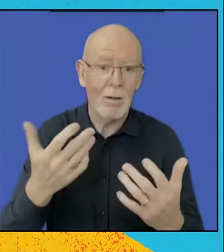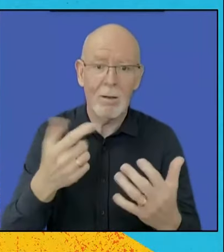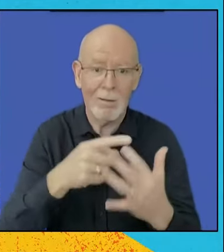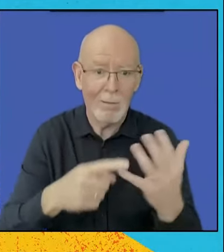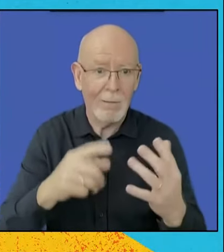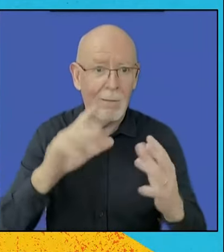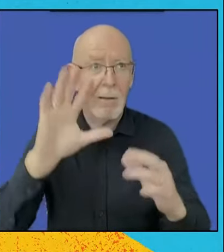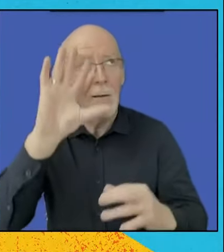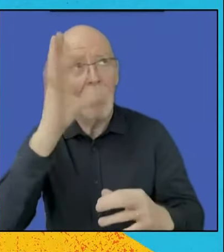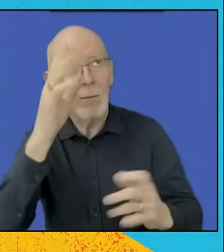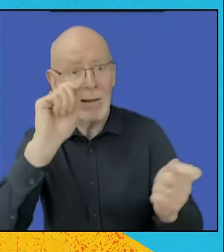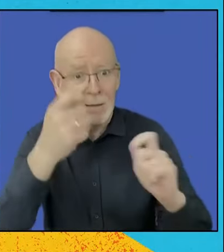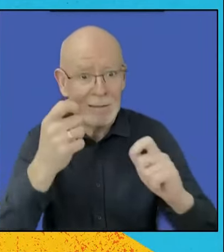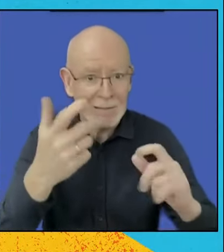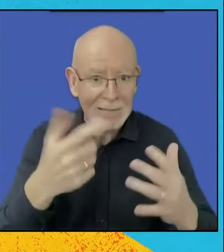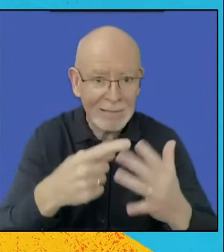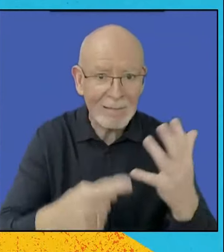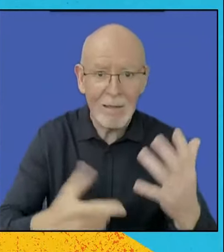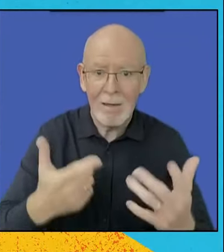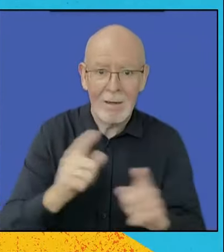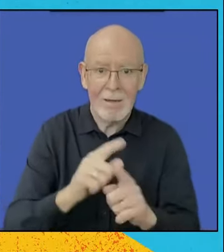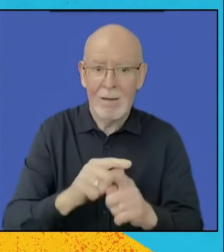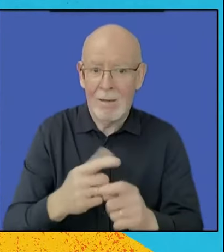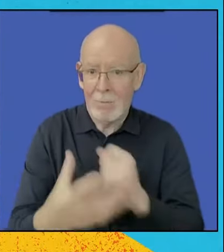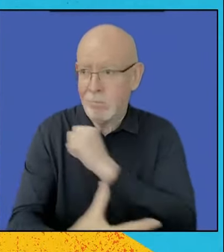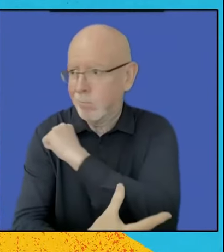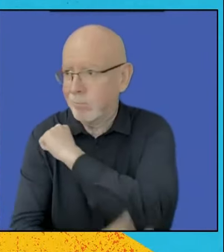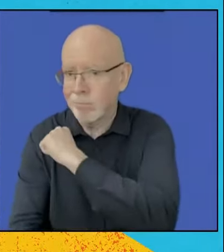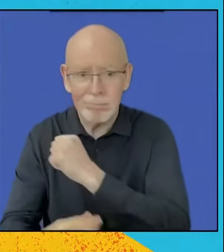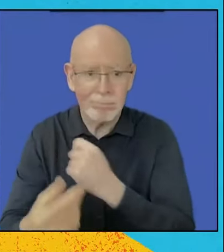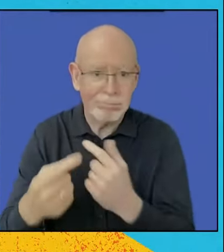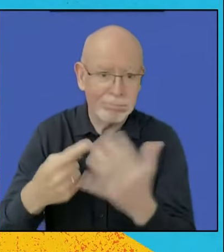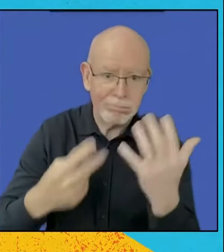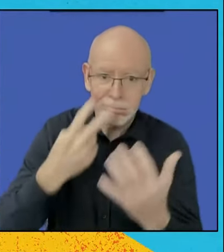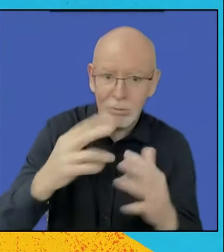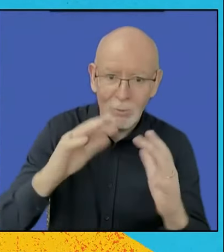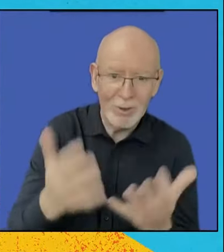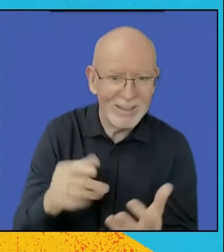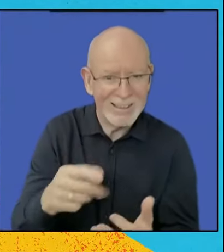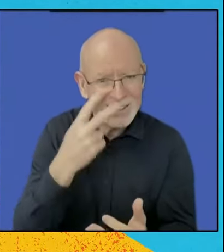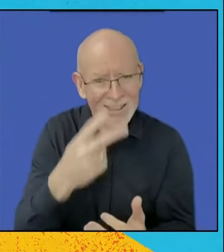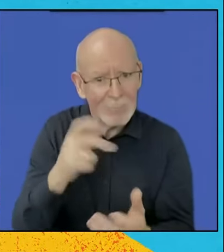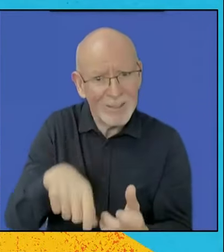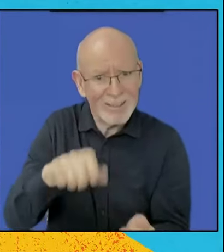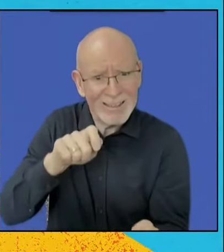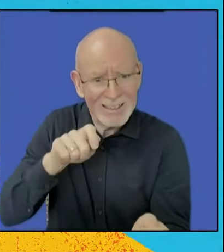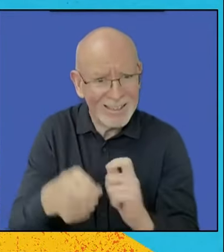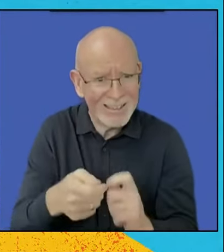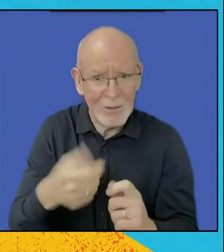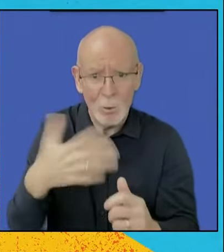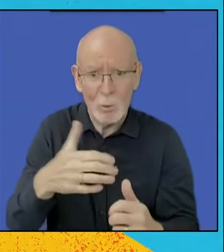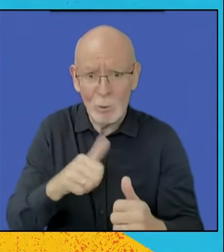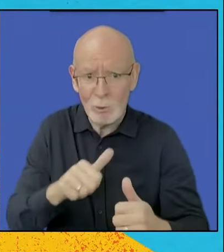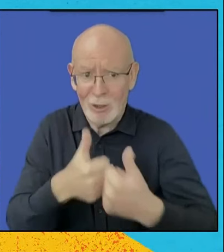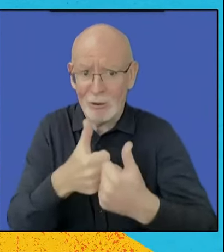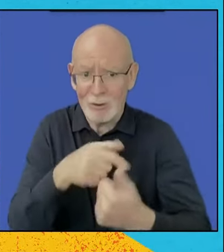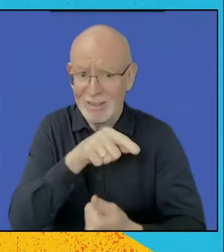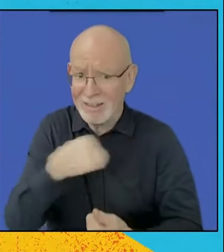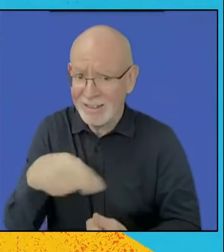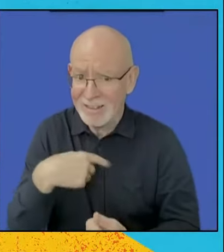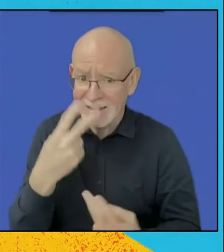young people who are often most left behind, excluded, and marginalized. We have the responsibility